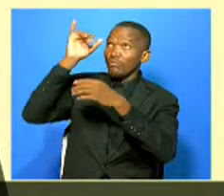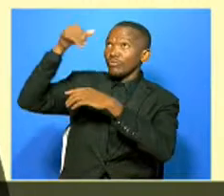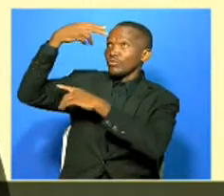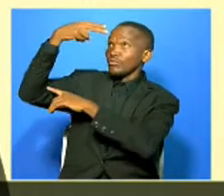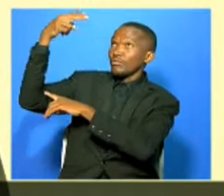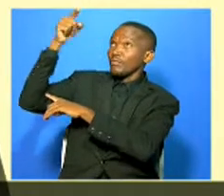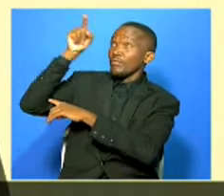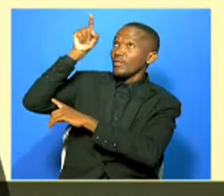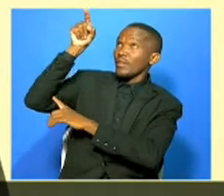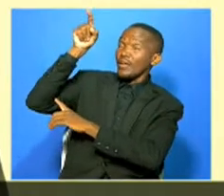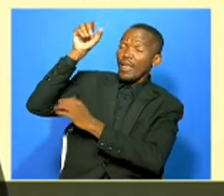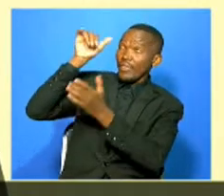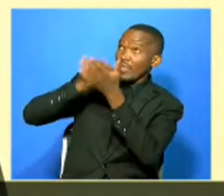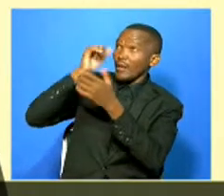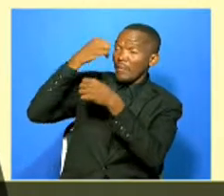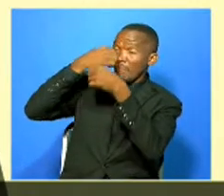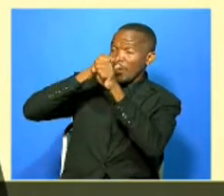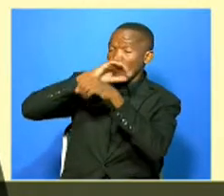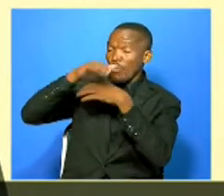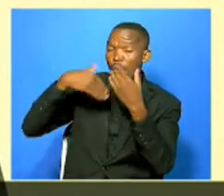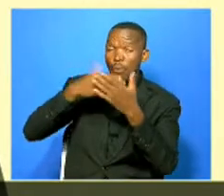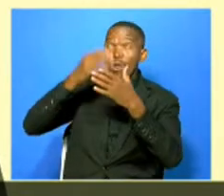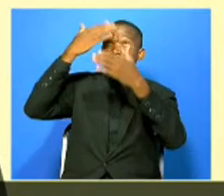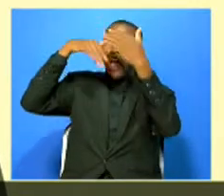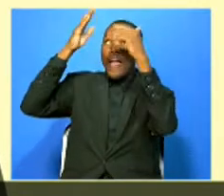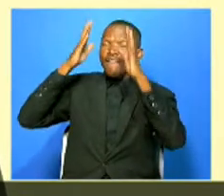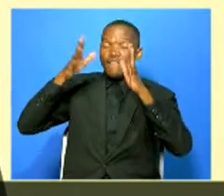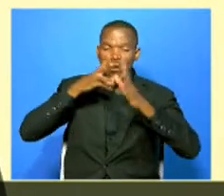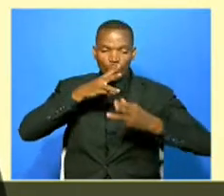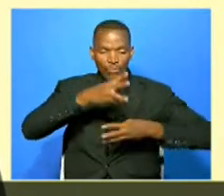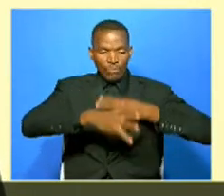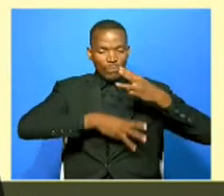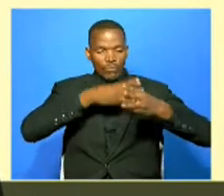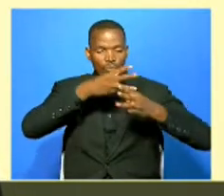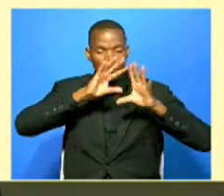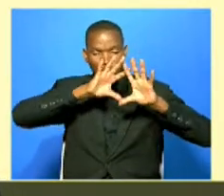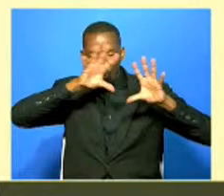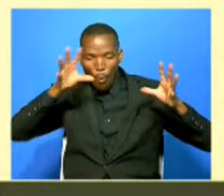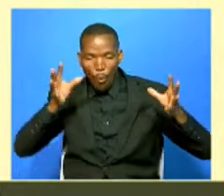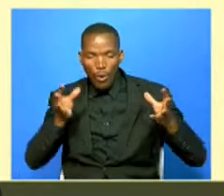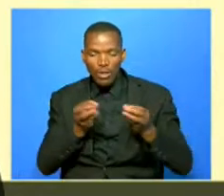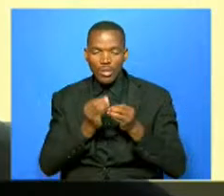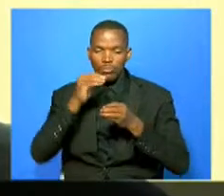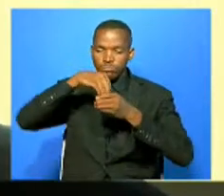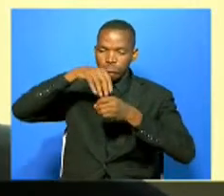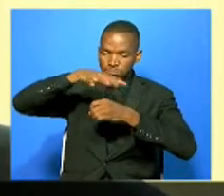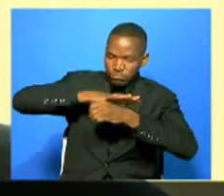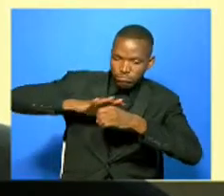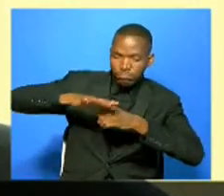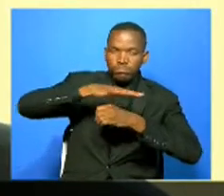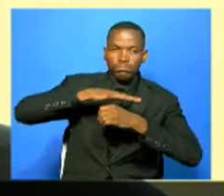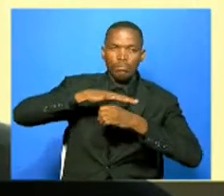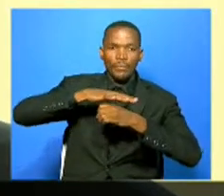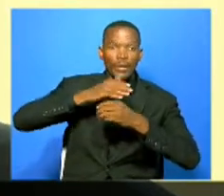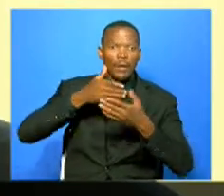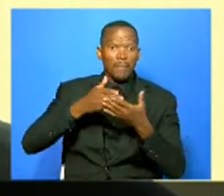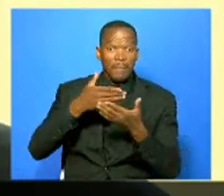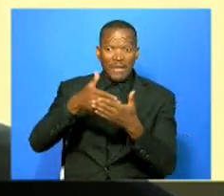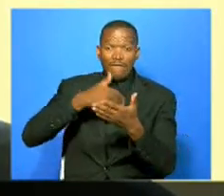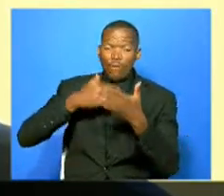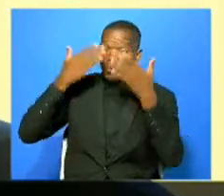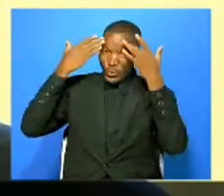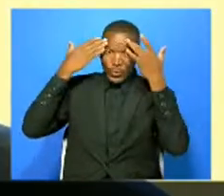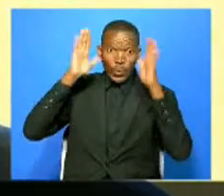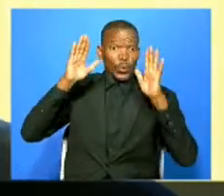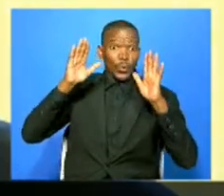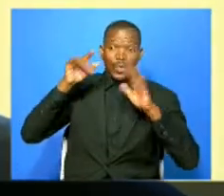Jehova, ene yo o dirileng legodimo le lefatshe le tsotlhe tse di mo go lone. Re ne re sa itse gore e